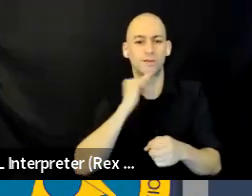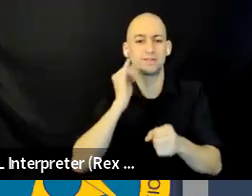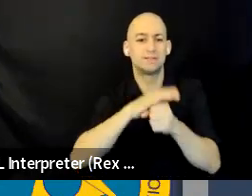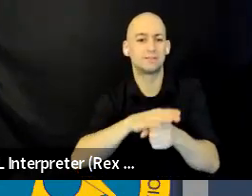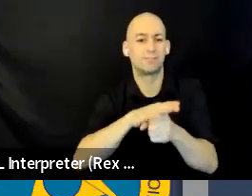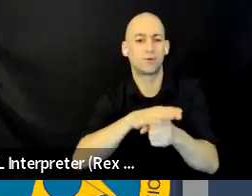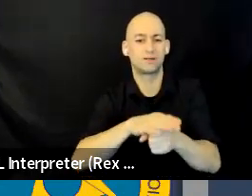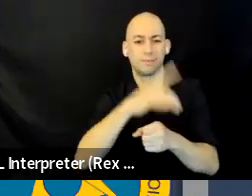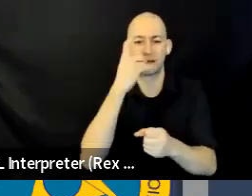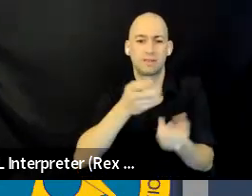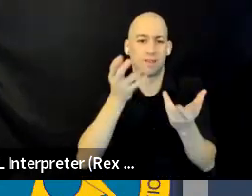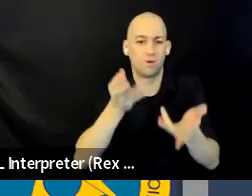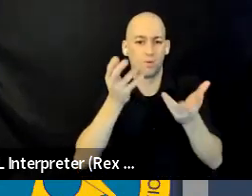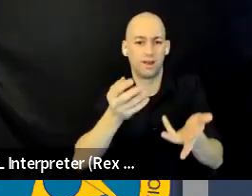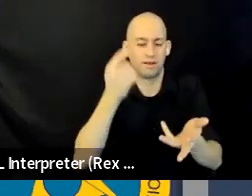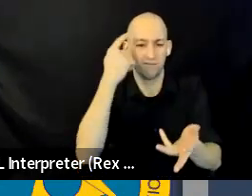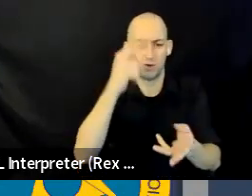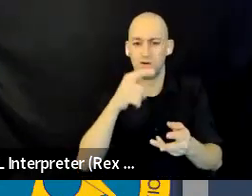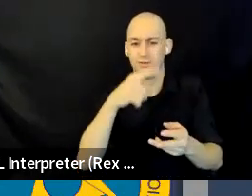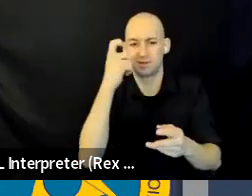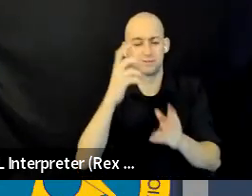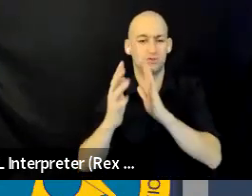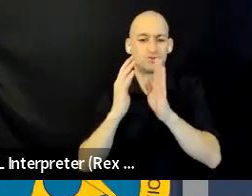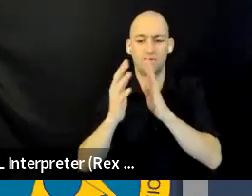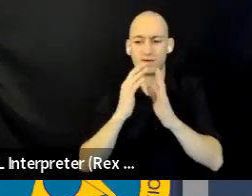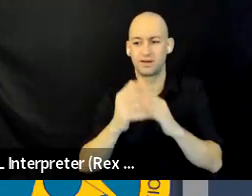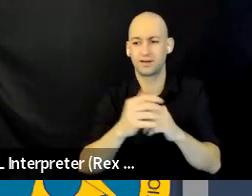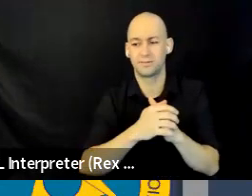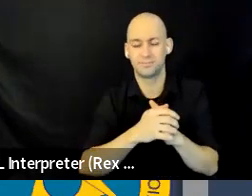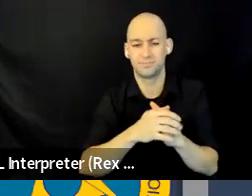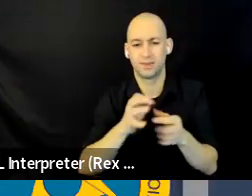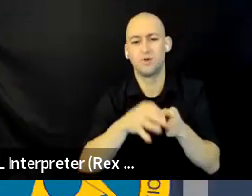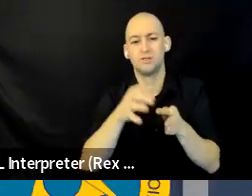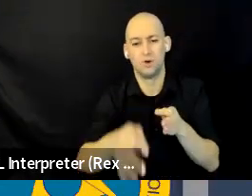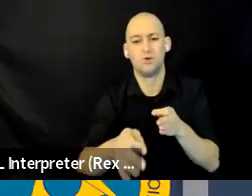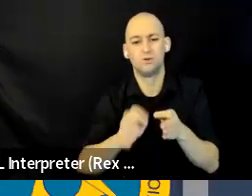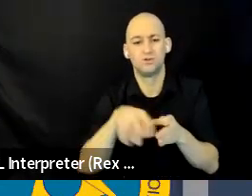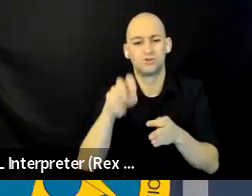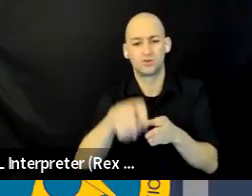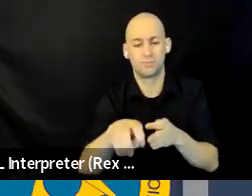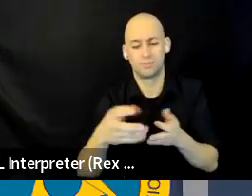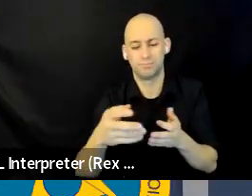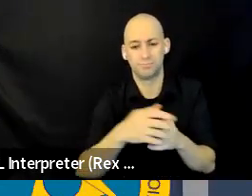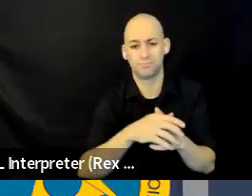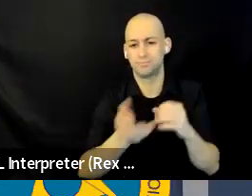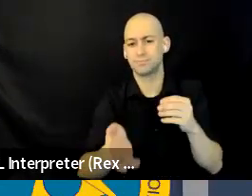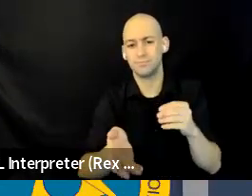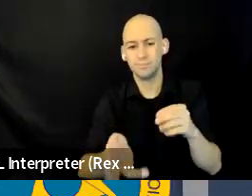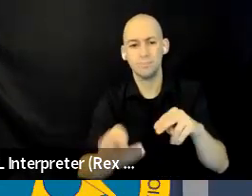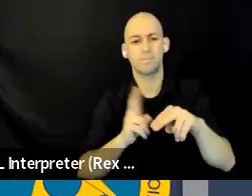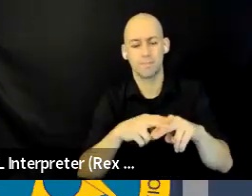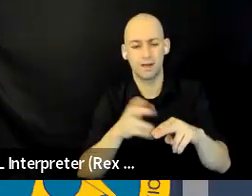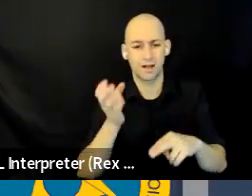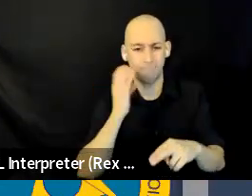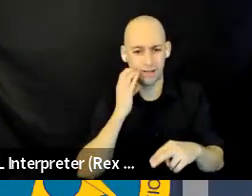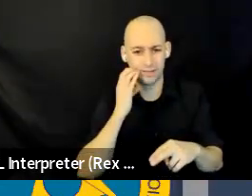congestion level is so extreme, folks are putting off putting those trips. And then if you added capacity, like